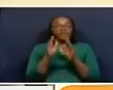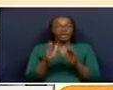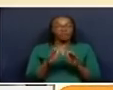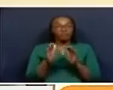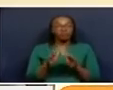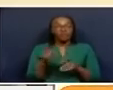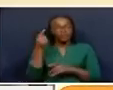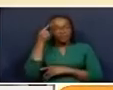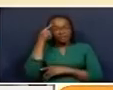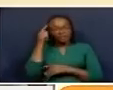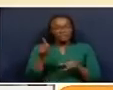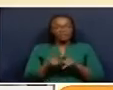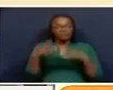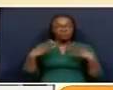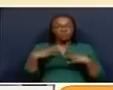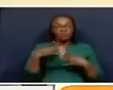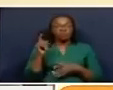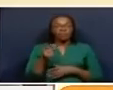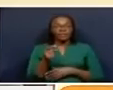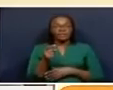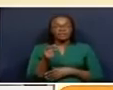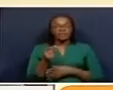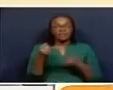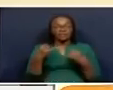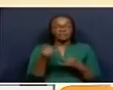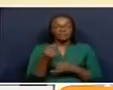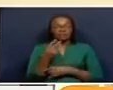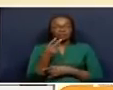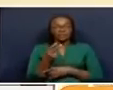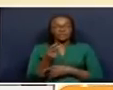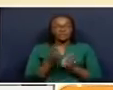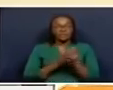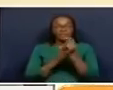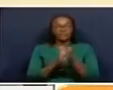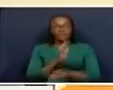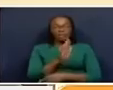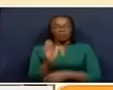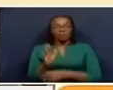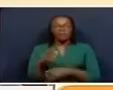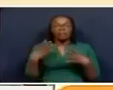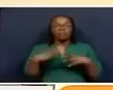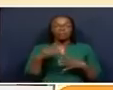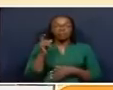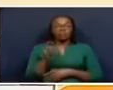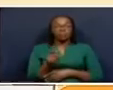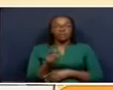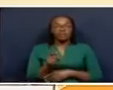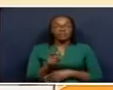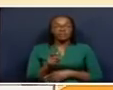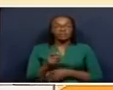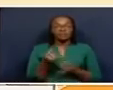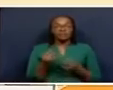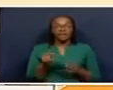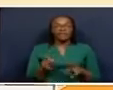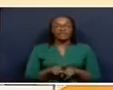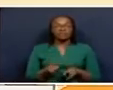The people ought to see their leader serious. Yeah. The people ought to see their leader. Amongst the Baganda, and I've